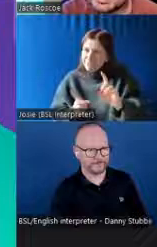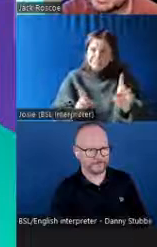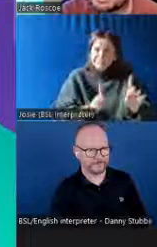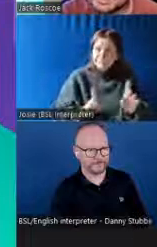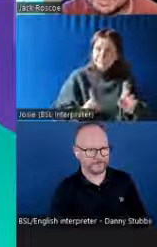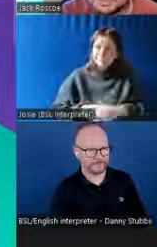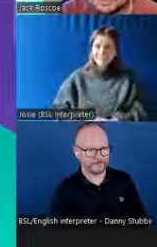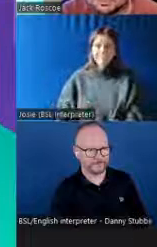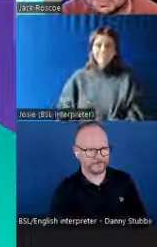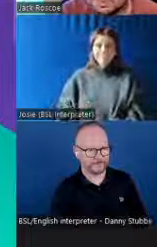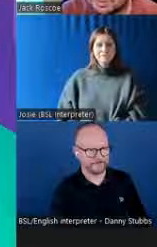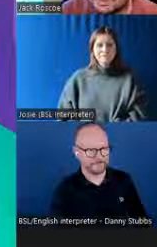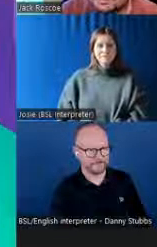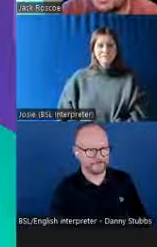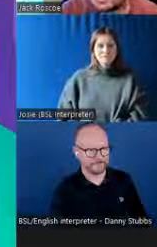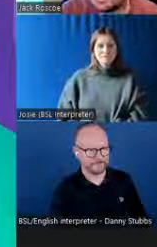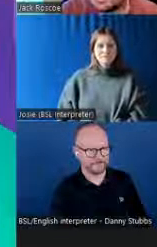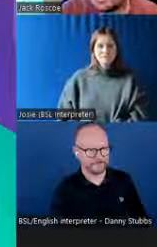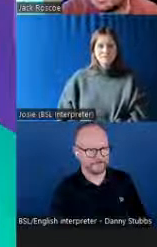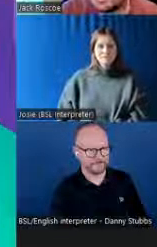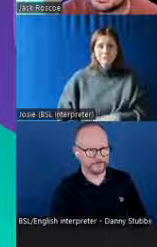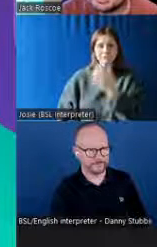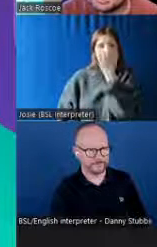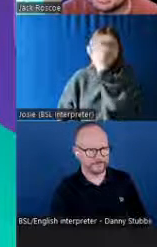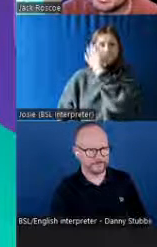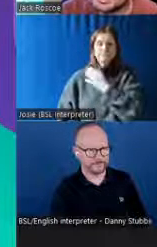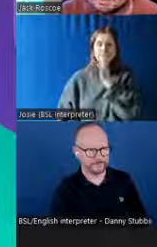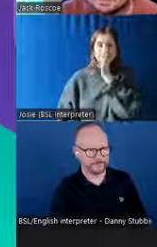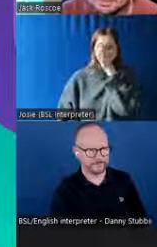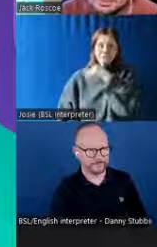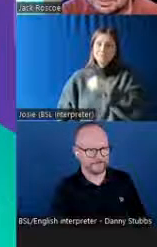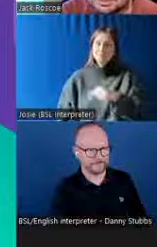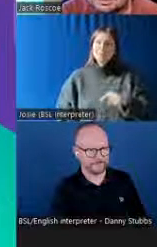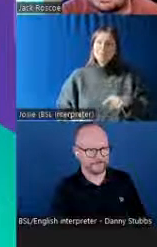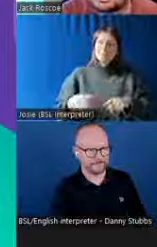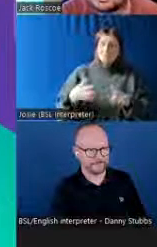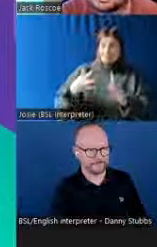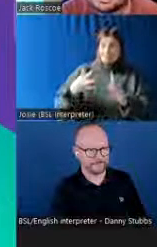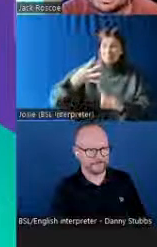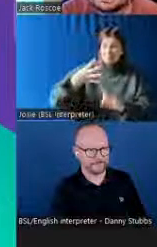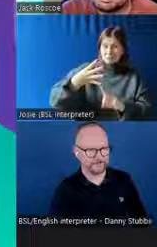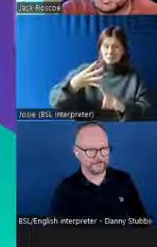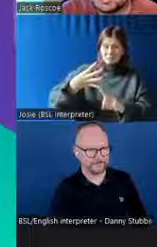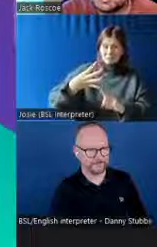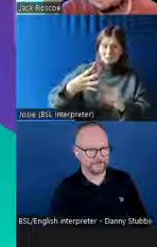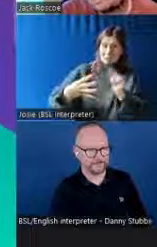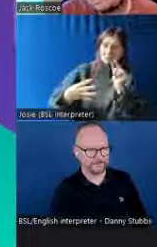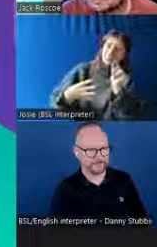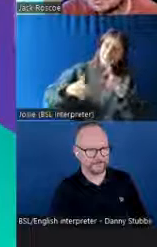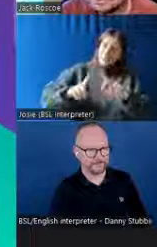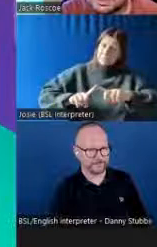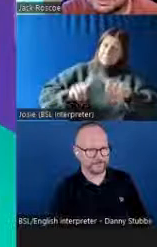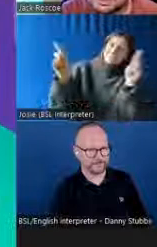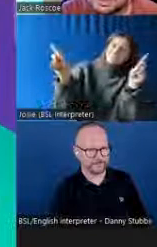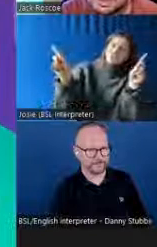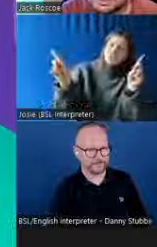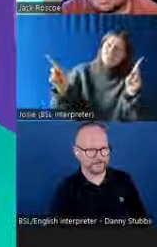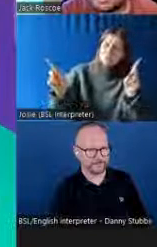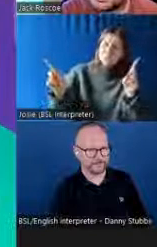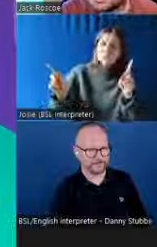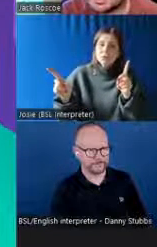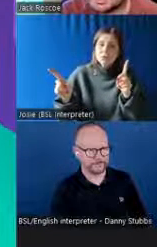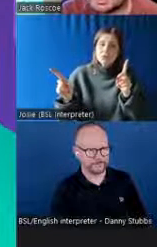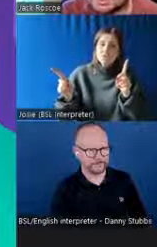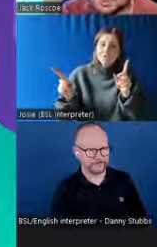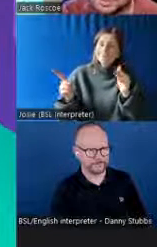Now, this is a bit of a tangent for this webinar, and it's not necessarily suitable for a lot of public spaces work,